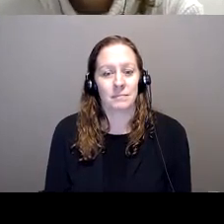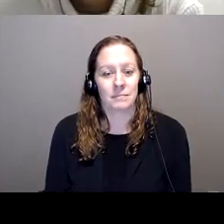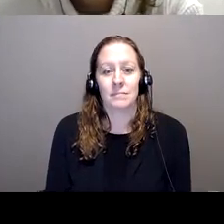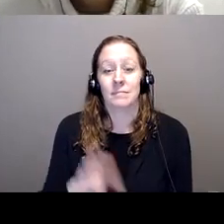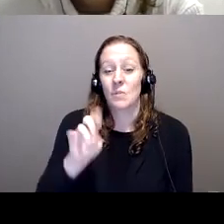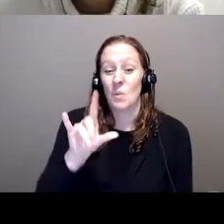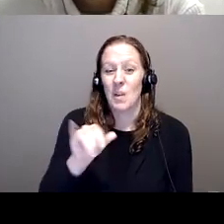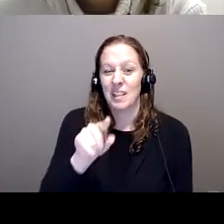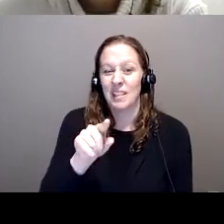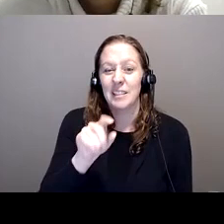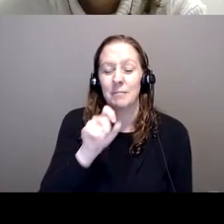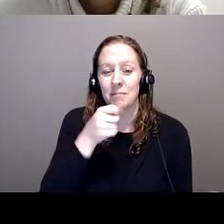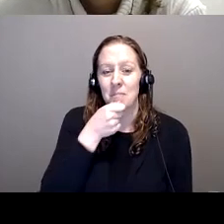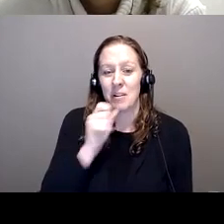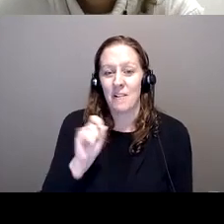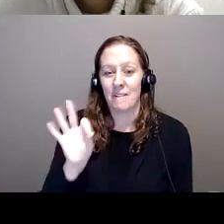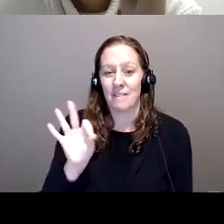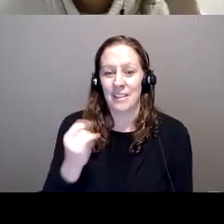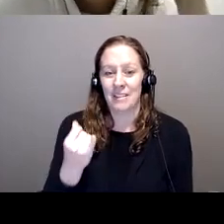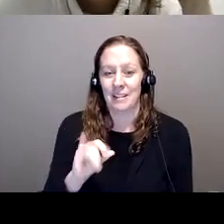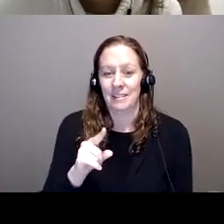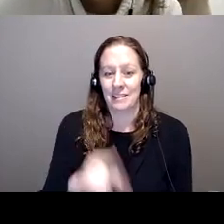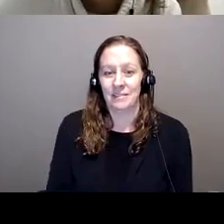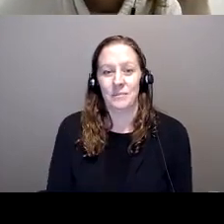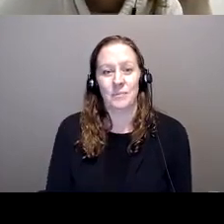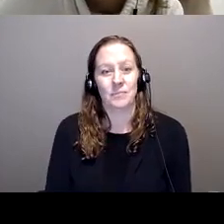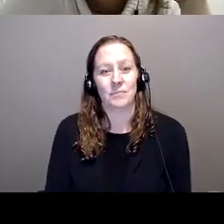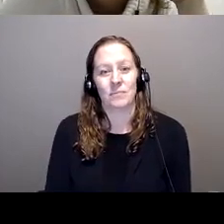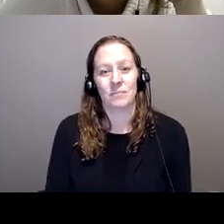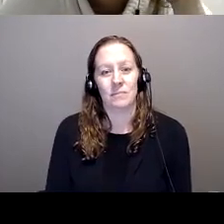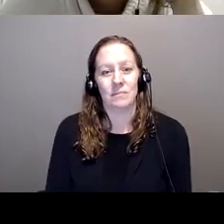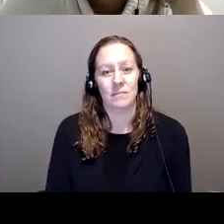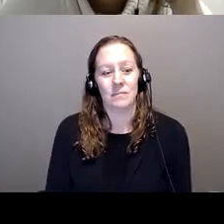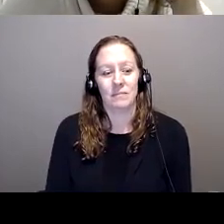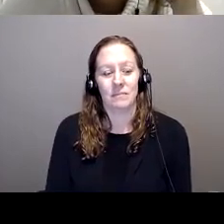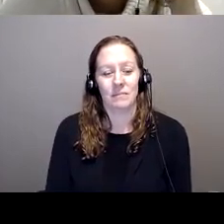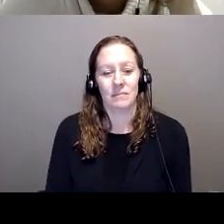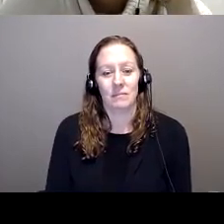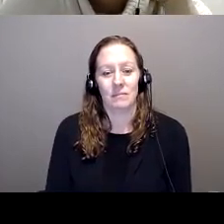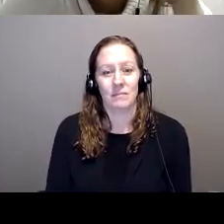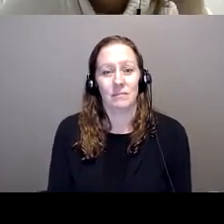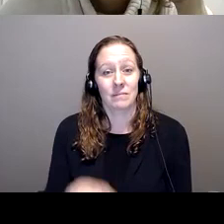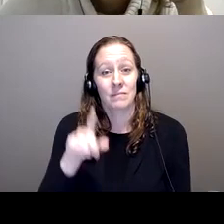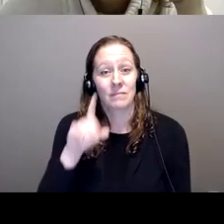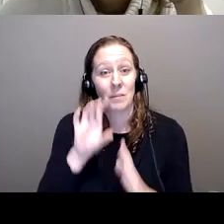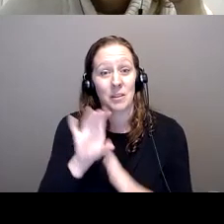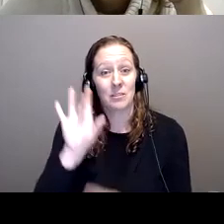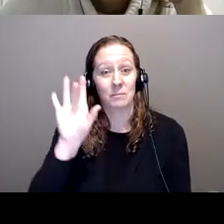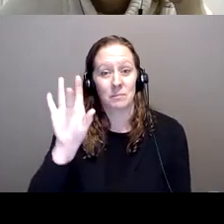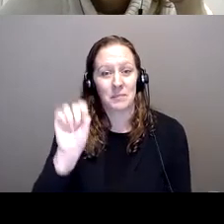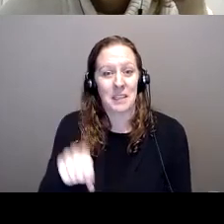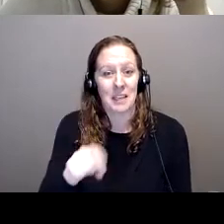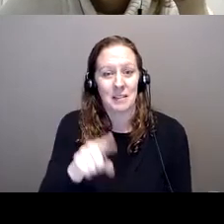Wendy, you're still muted, actually. So if you go to your picture, you can unmute.